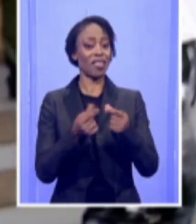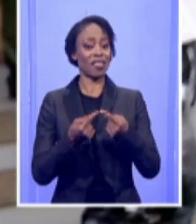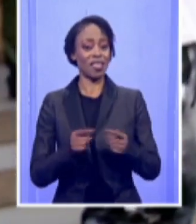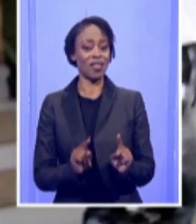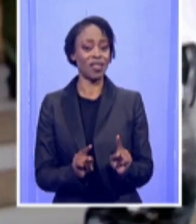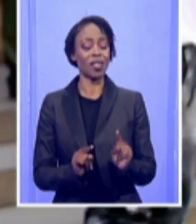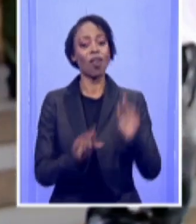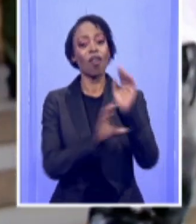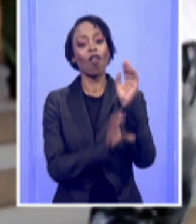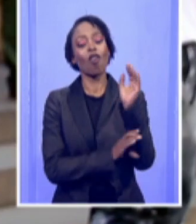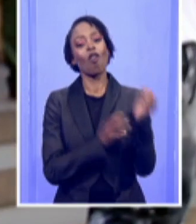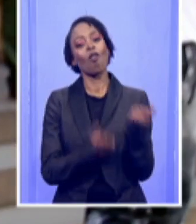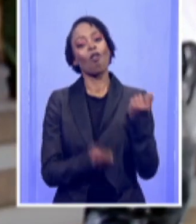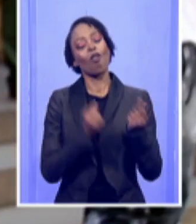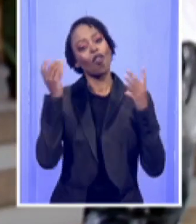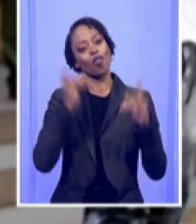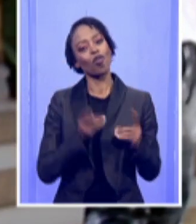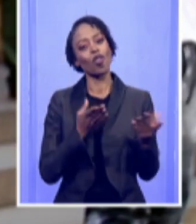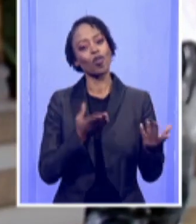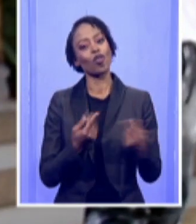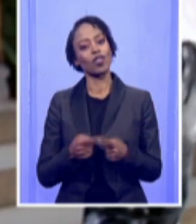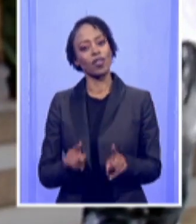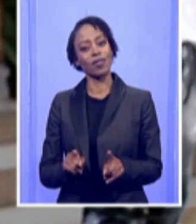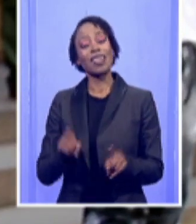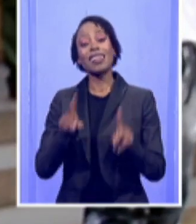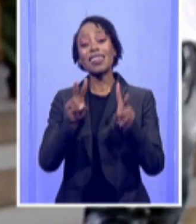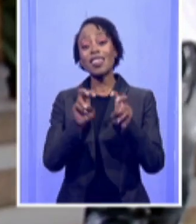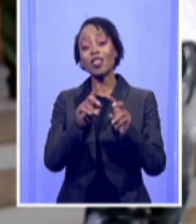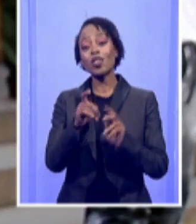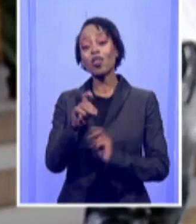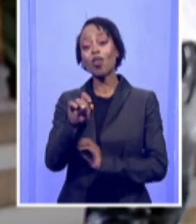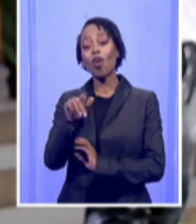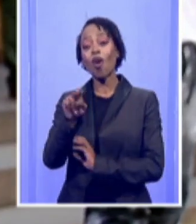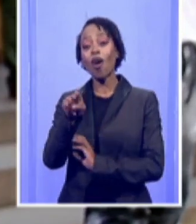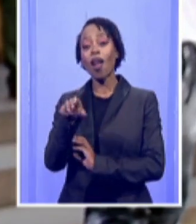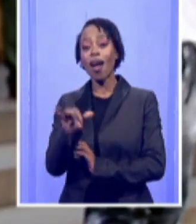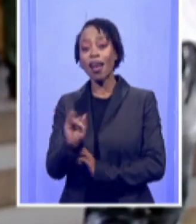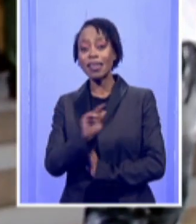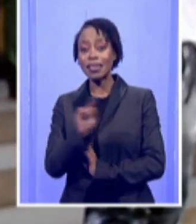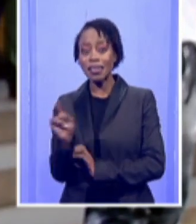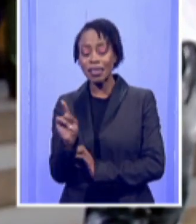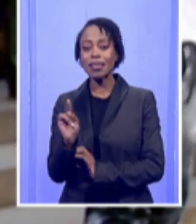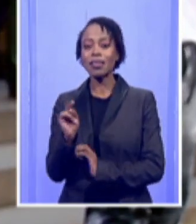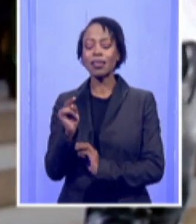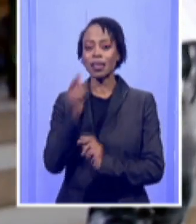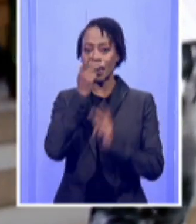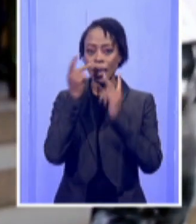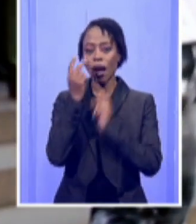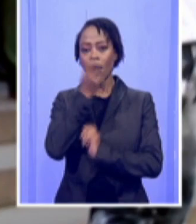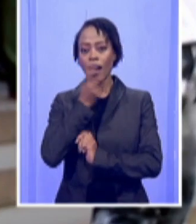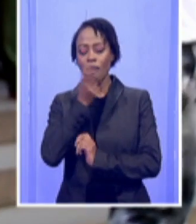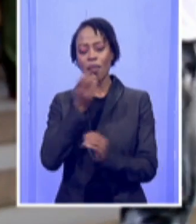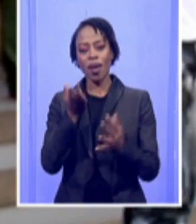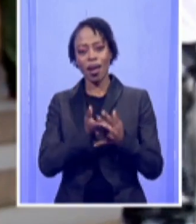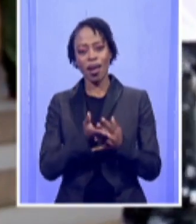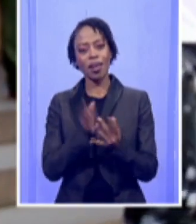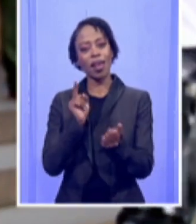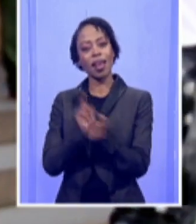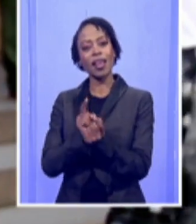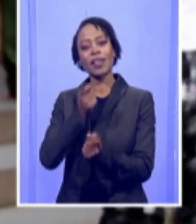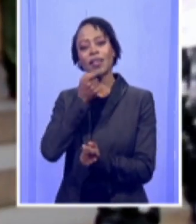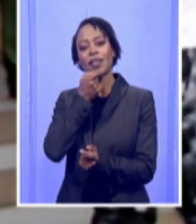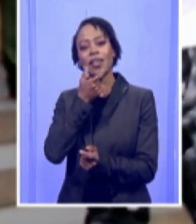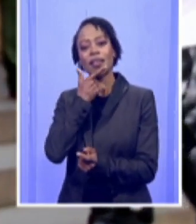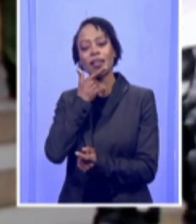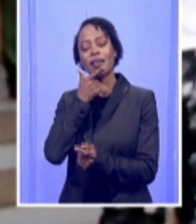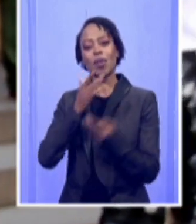Constitutional Court has already decided. In the Kwalani case, for example, it was a hate speech case, particularly regarding hate speech against the gay community. And in